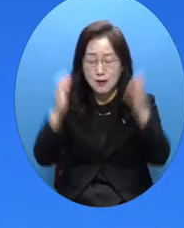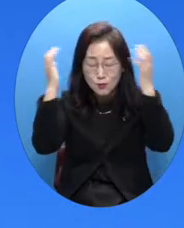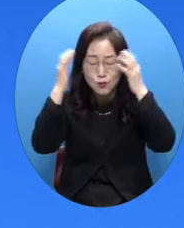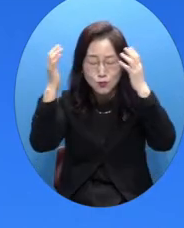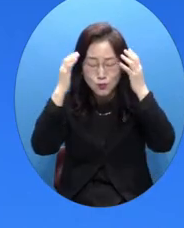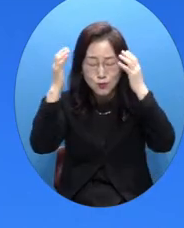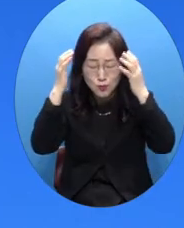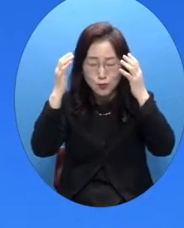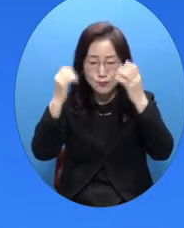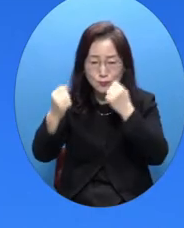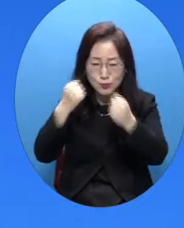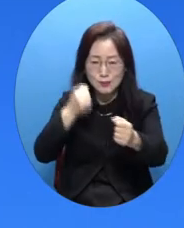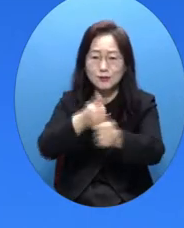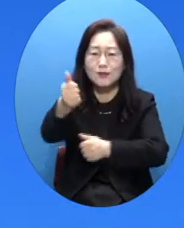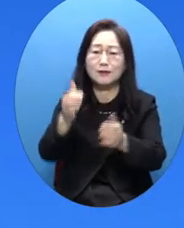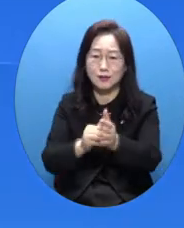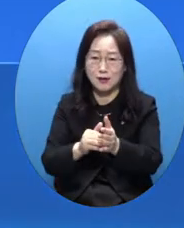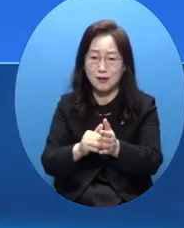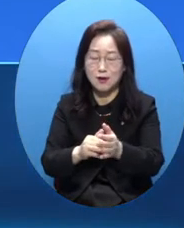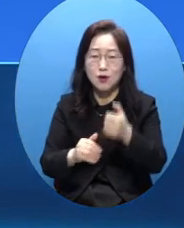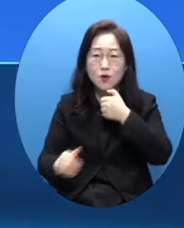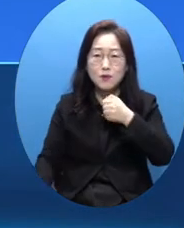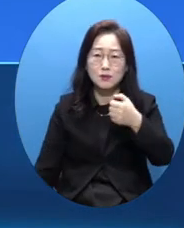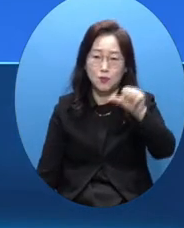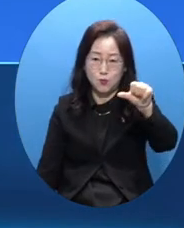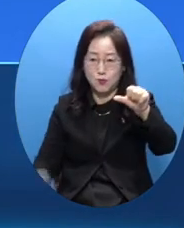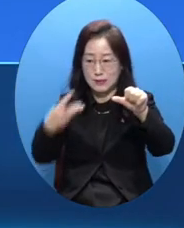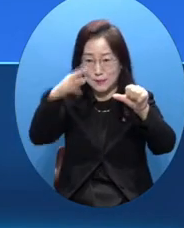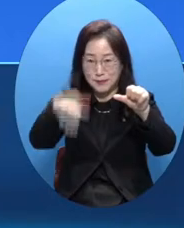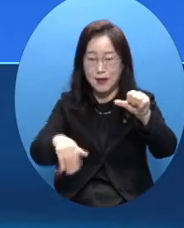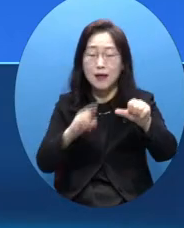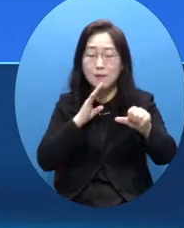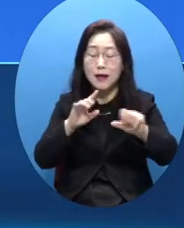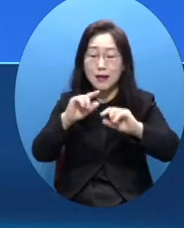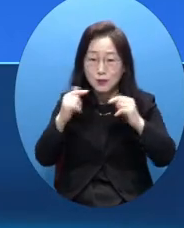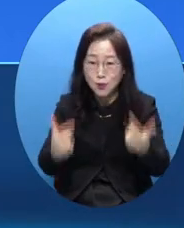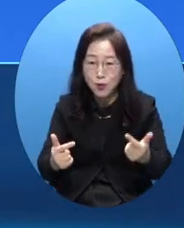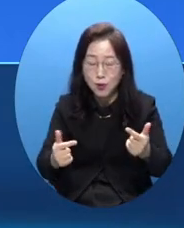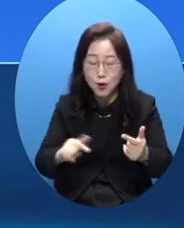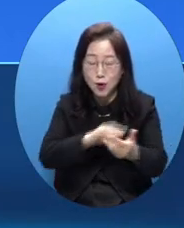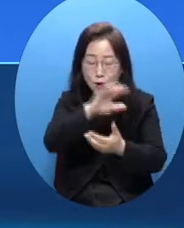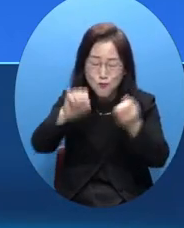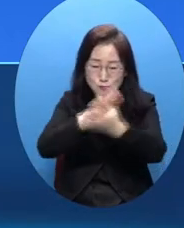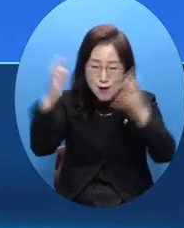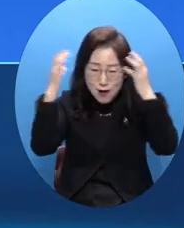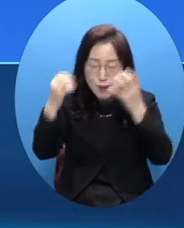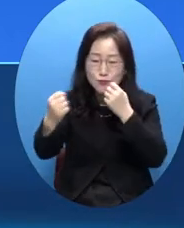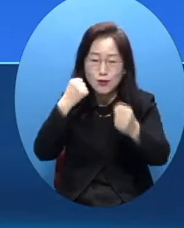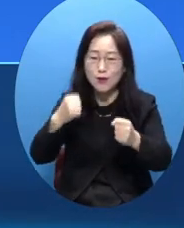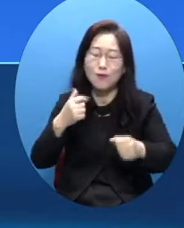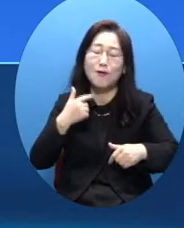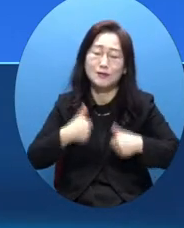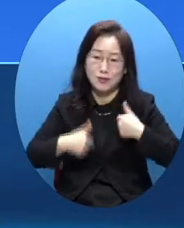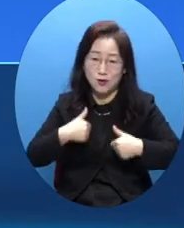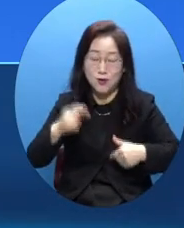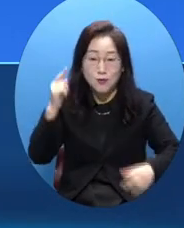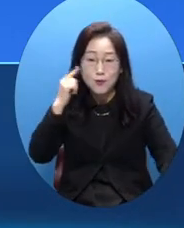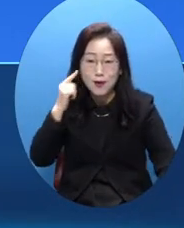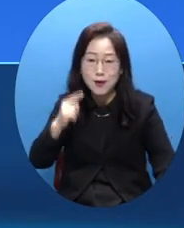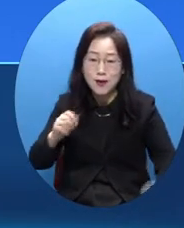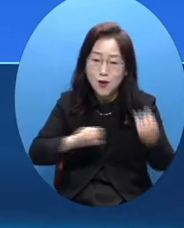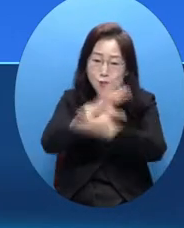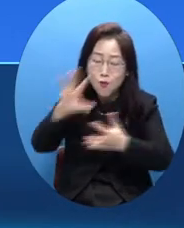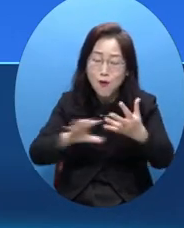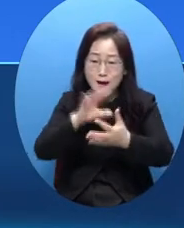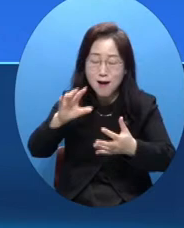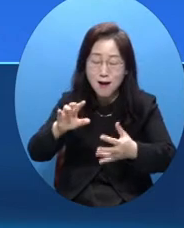themselves we must make our best effort Romans chapter 5 and 3 says not only so but we also glory in our sufferings because